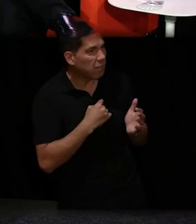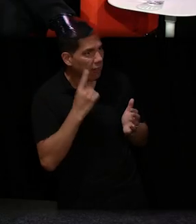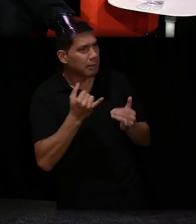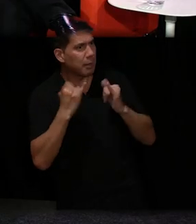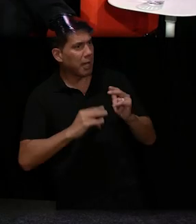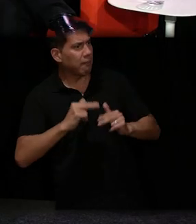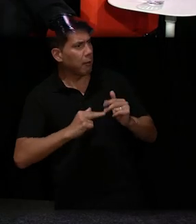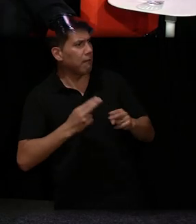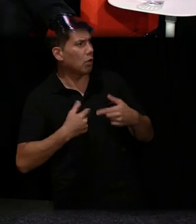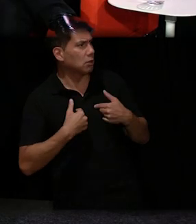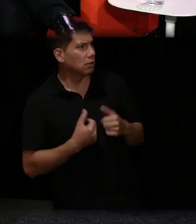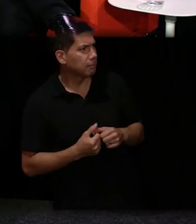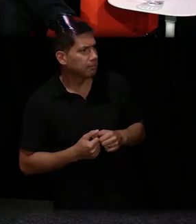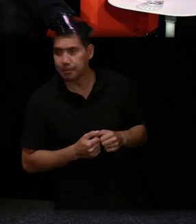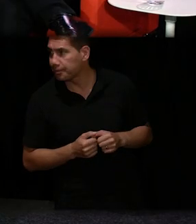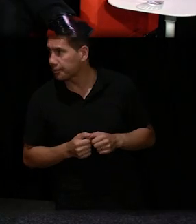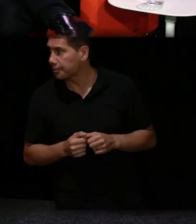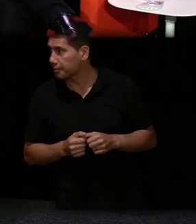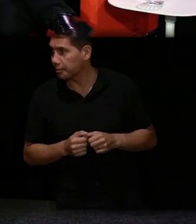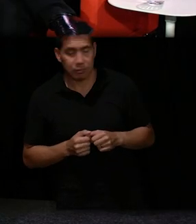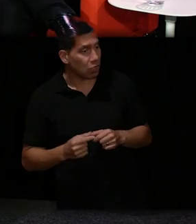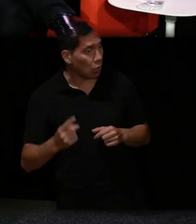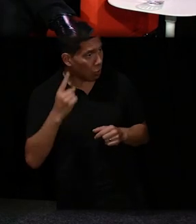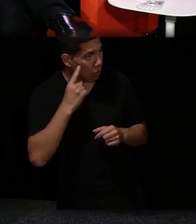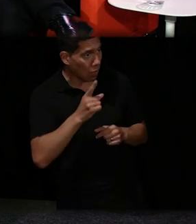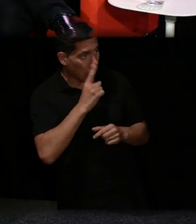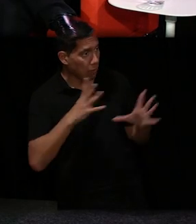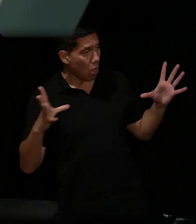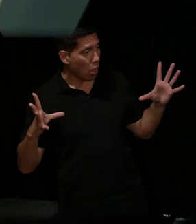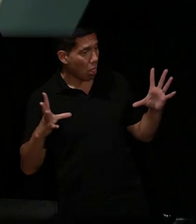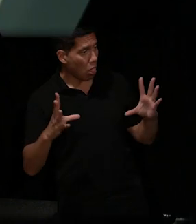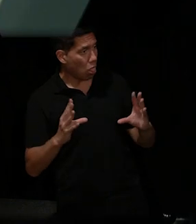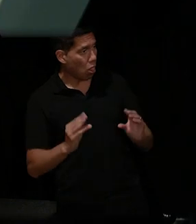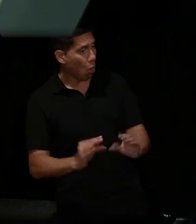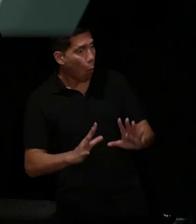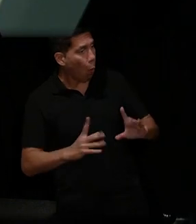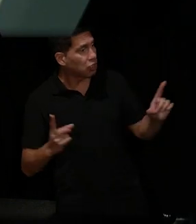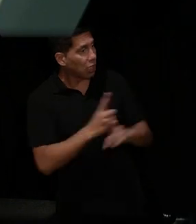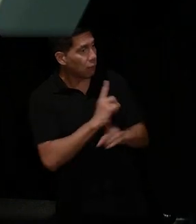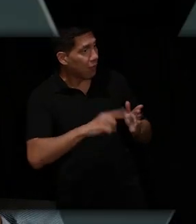be unwound, do you think? Like, or is it changed forever now?